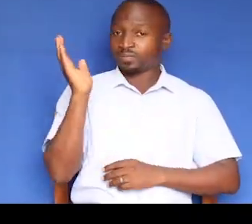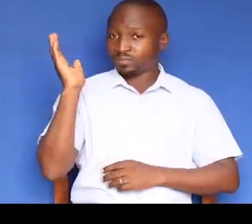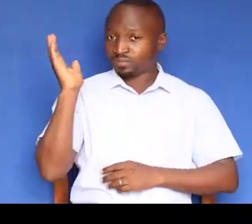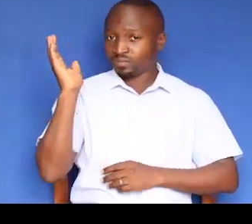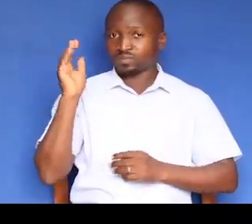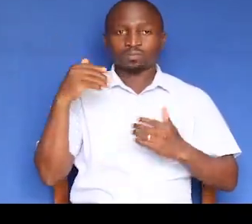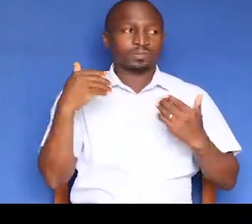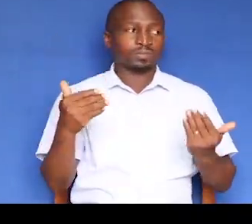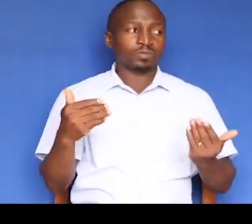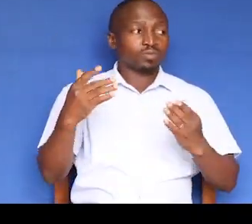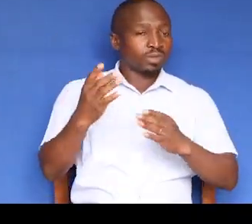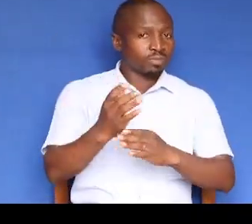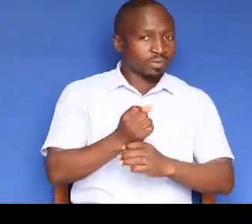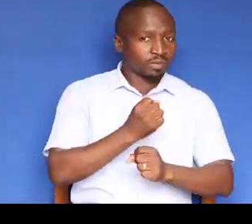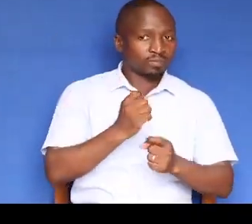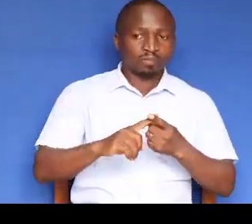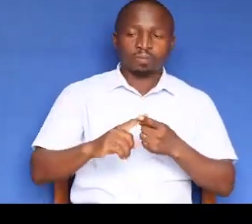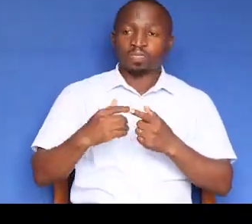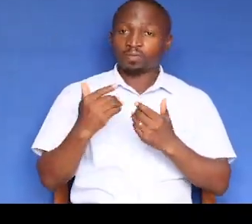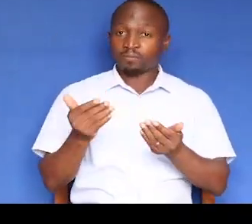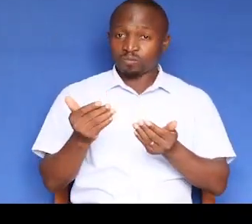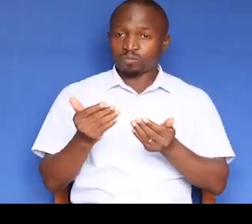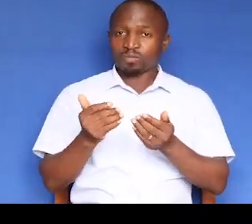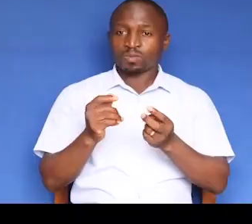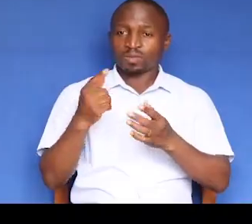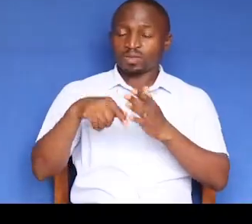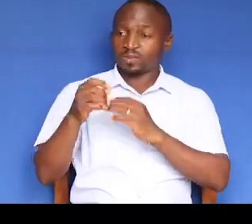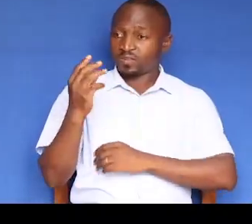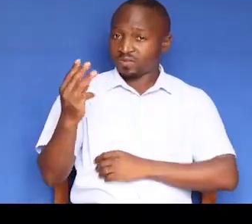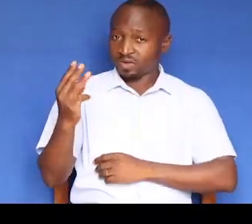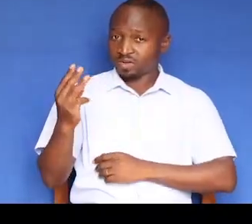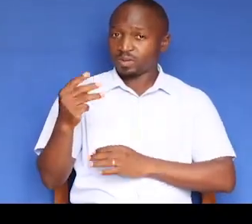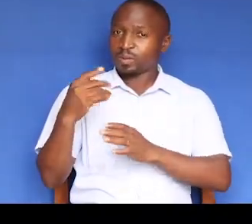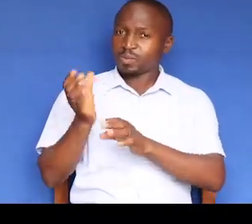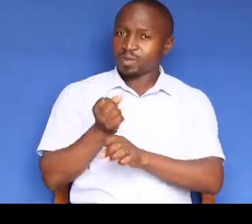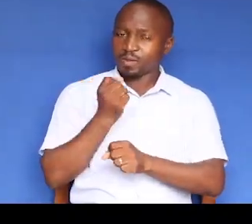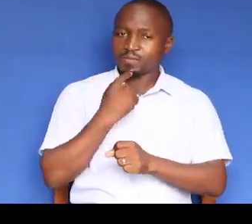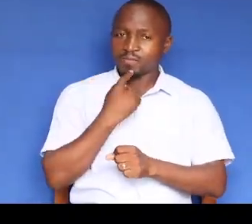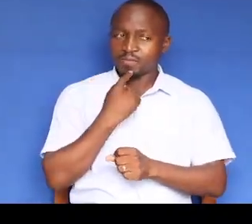output, this minus this. So you will get, at 3, you will get